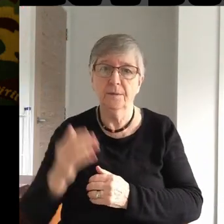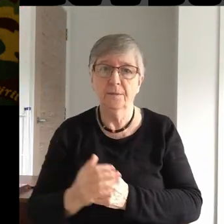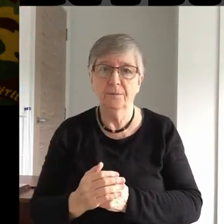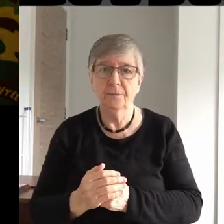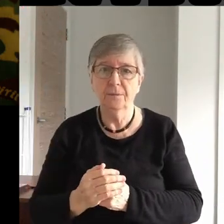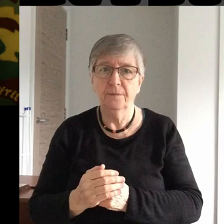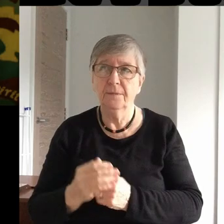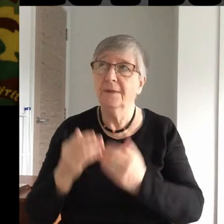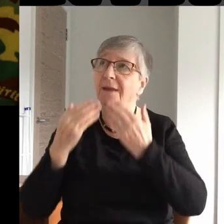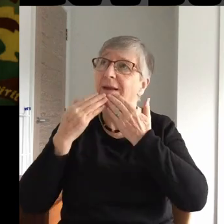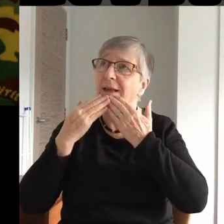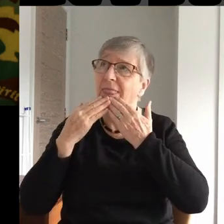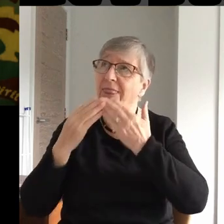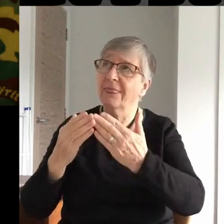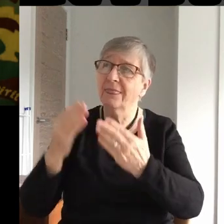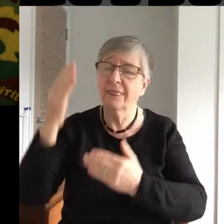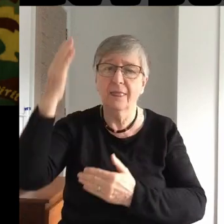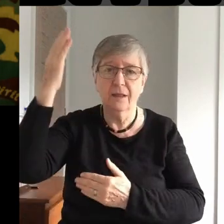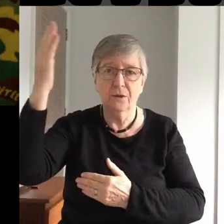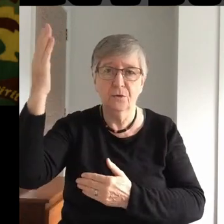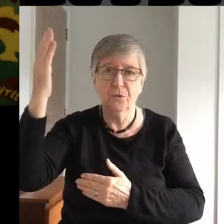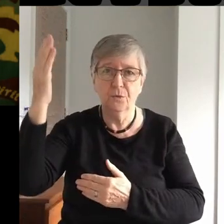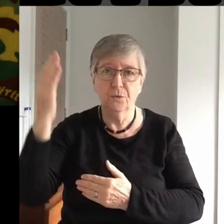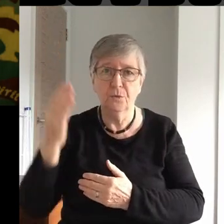to give thanks,